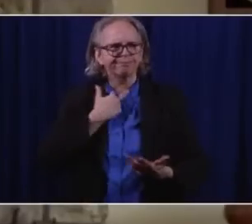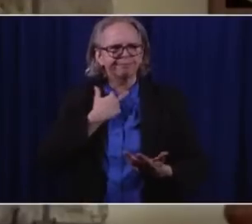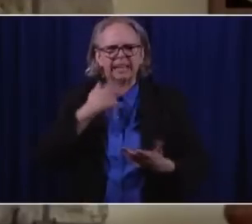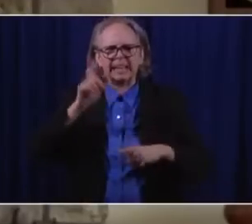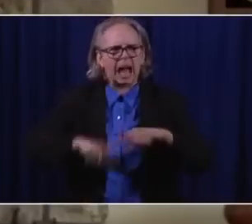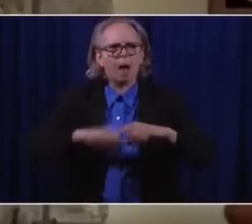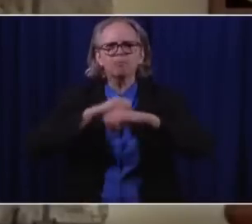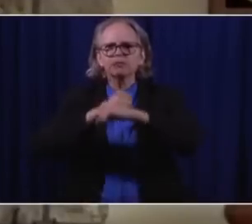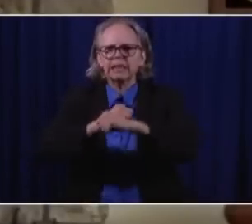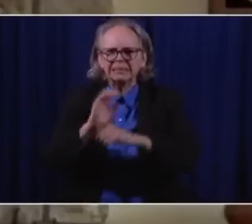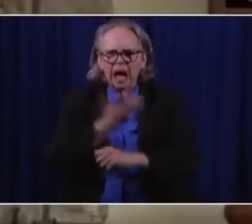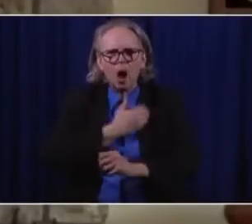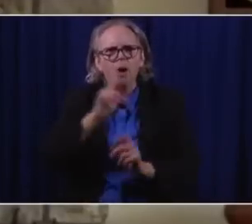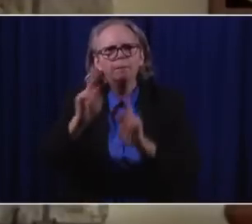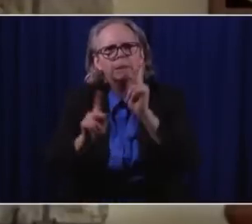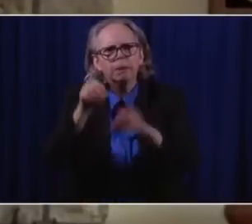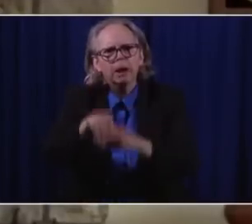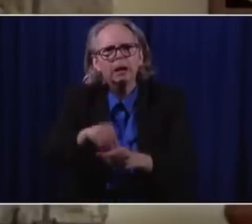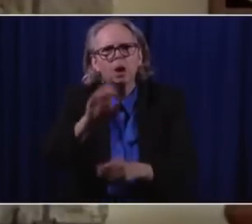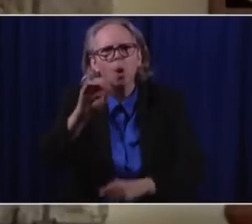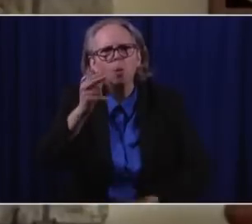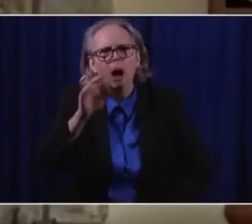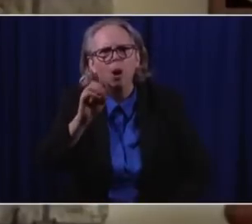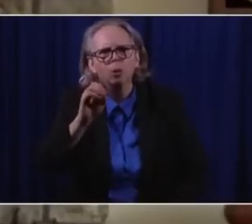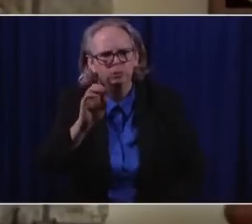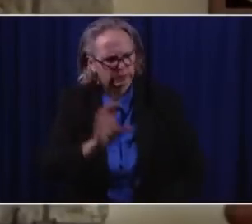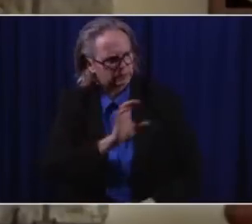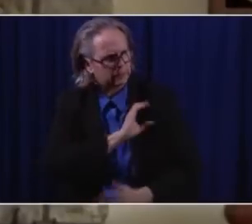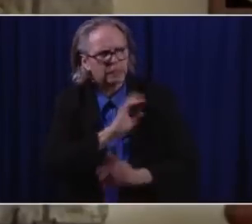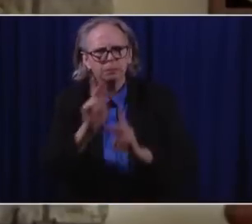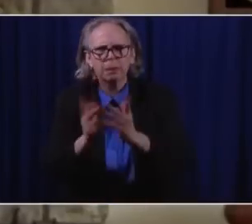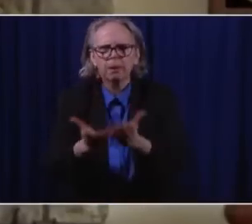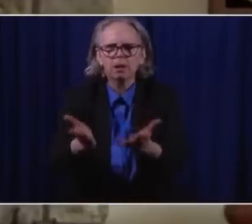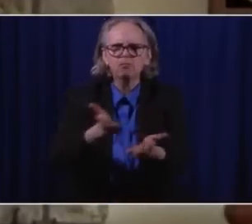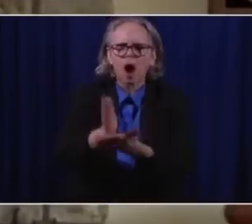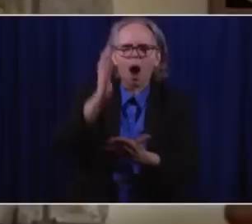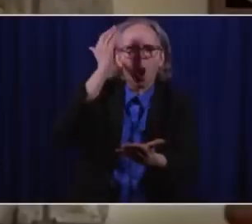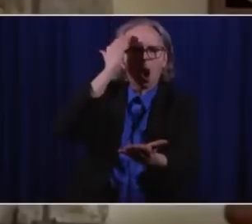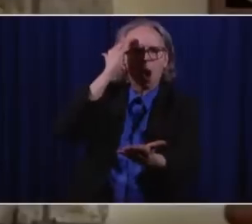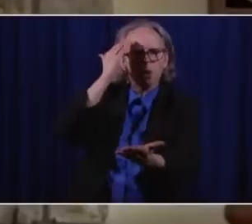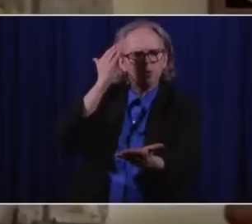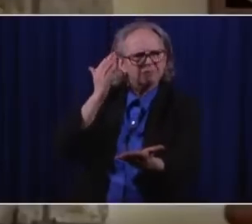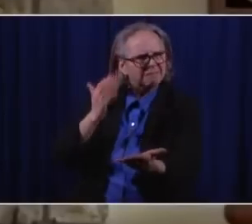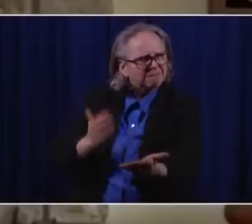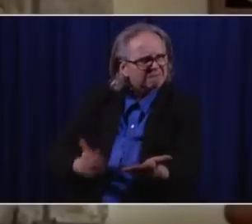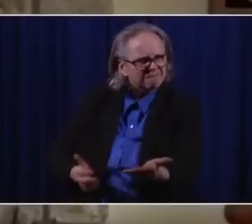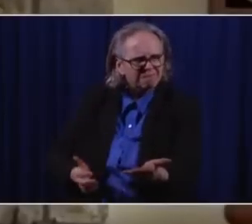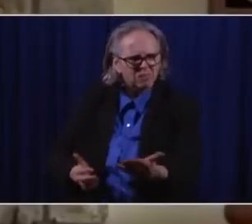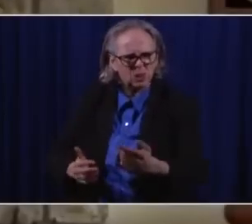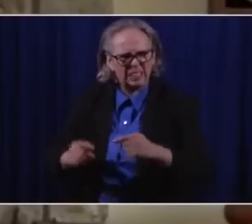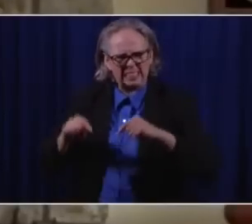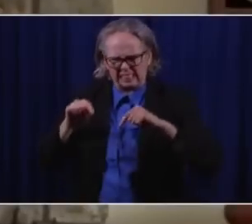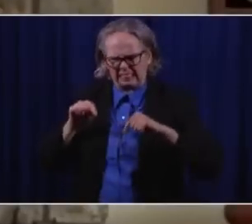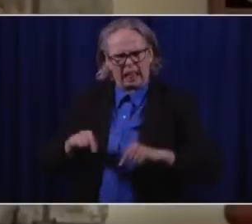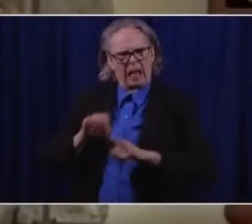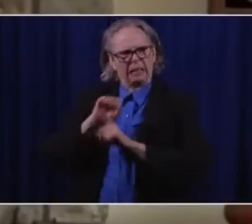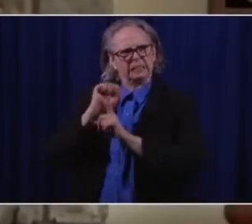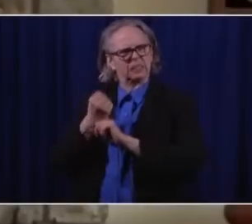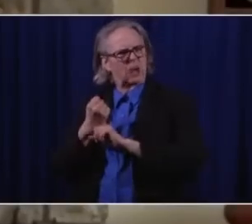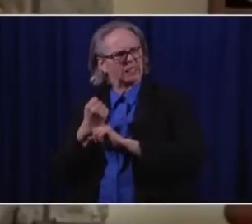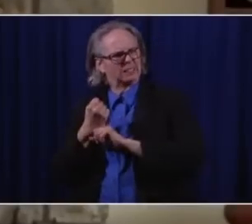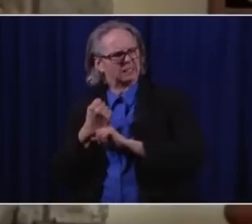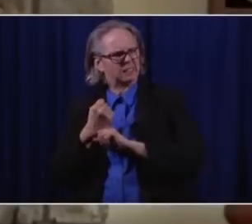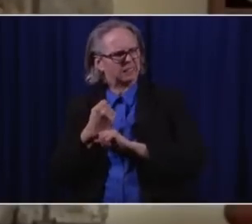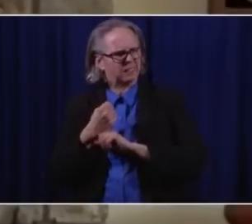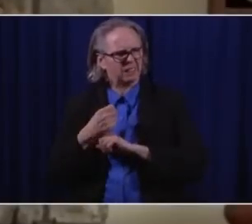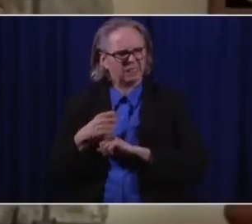had happened and the president had not done what he did, and it would have been up to us to do it, I